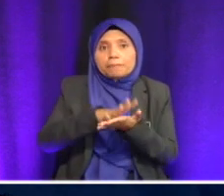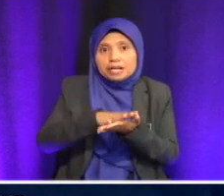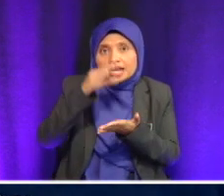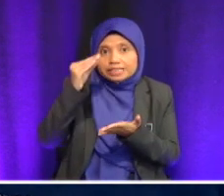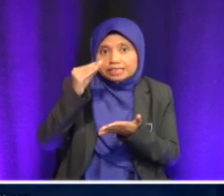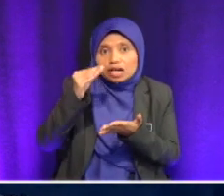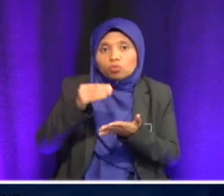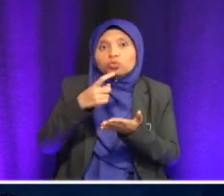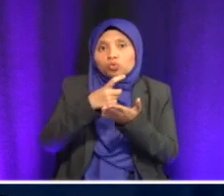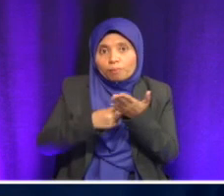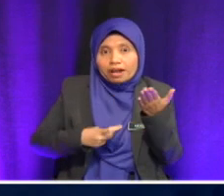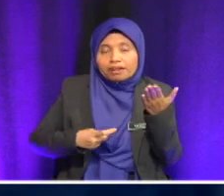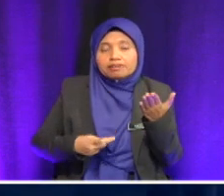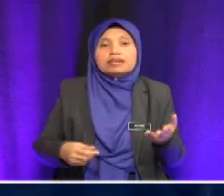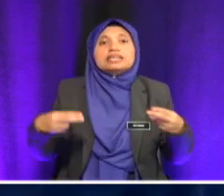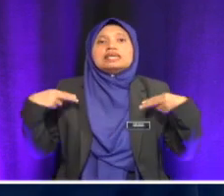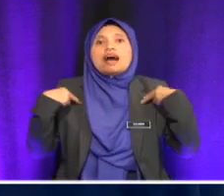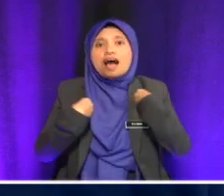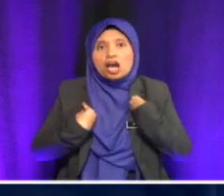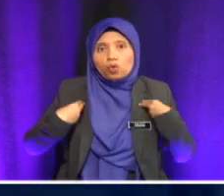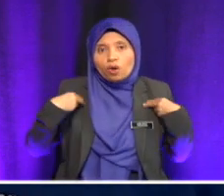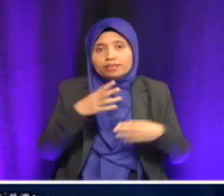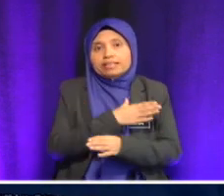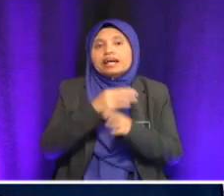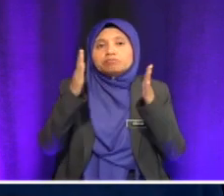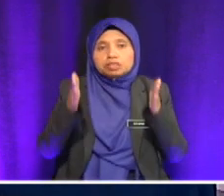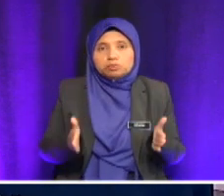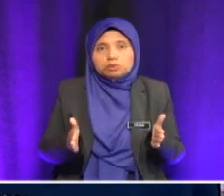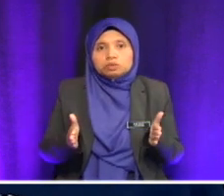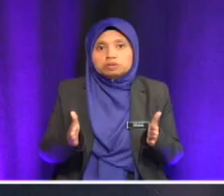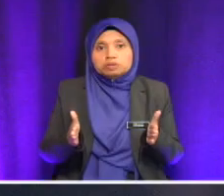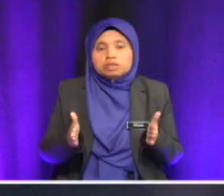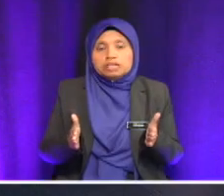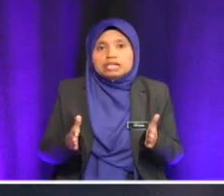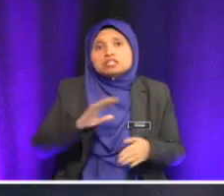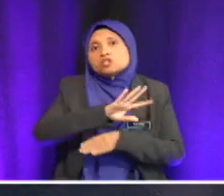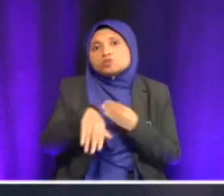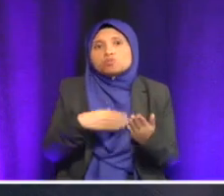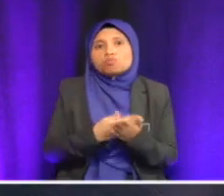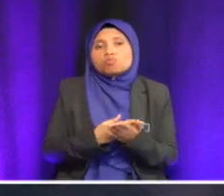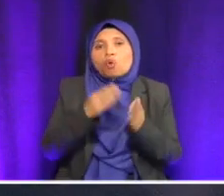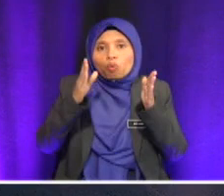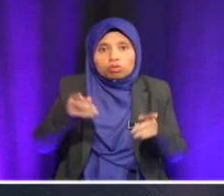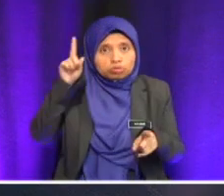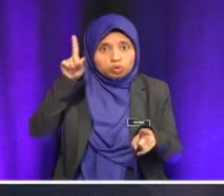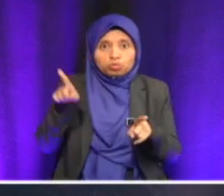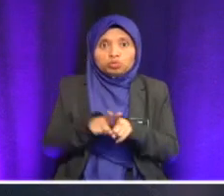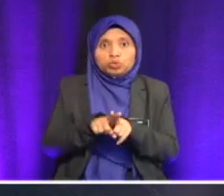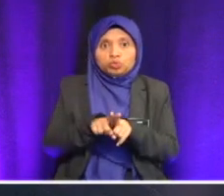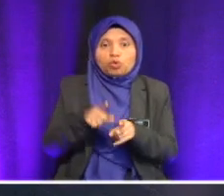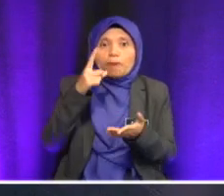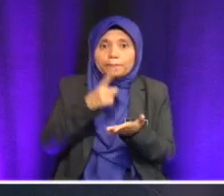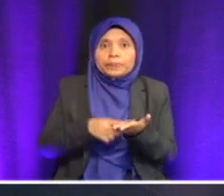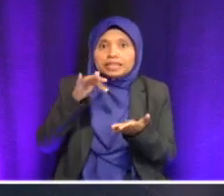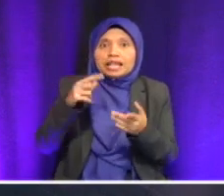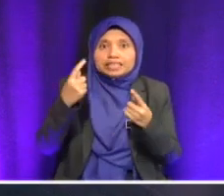the unique characteristic of animals and humans. Yes, and do you all agree as well with what you have learned today? If yes,